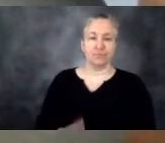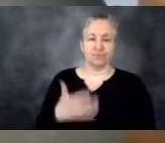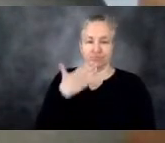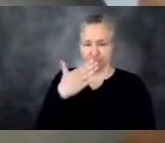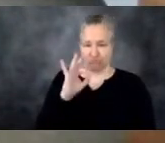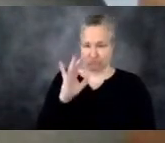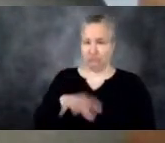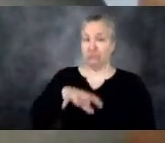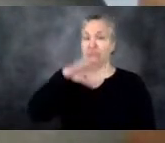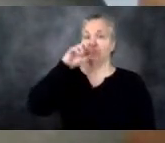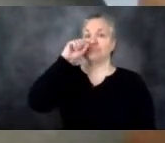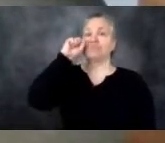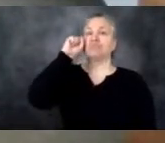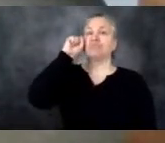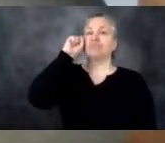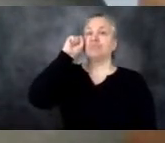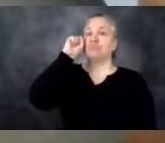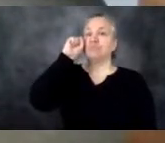Good. Inhale